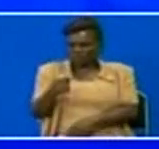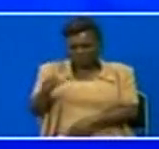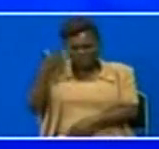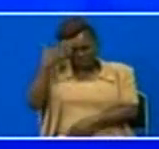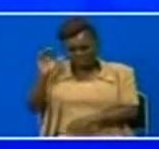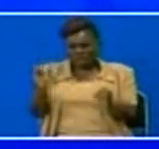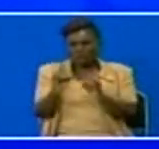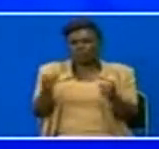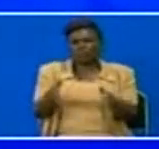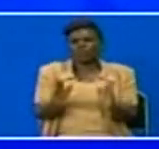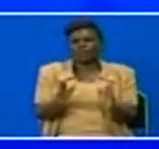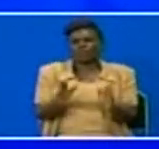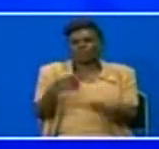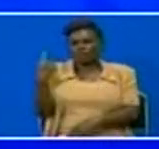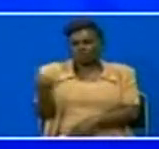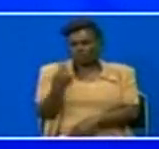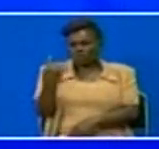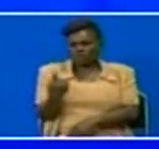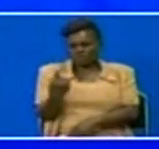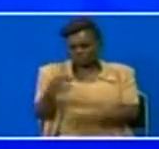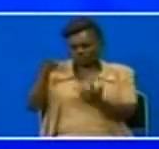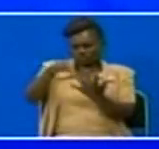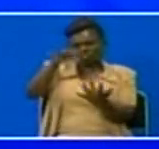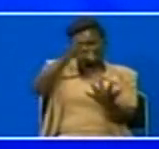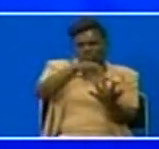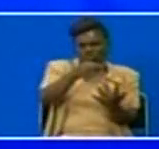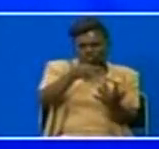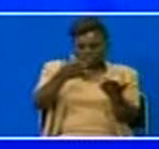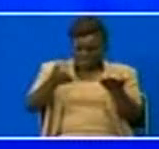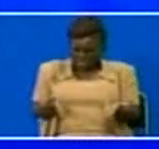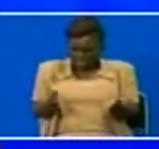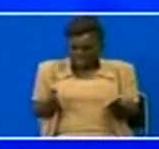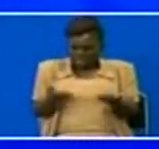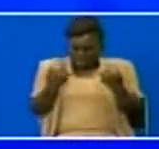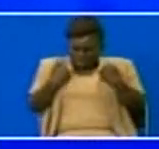know a better way. It is only a matter of choice. And that tonight is my take.